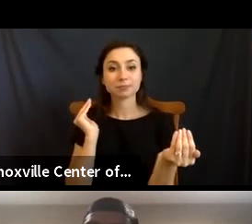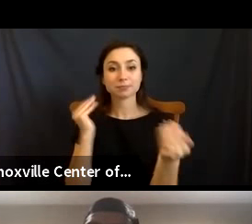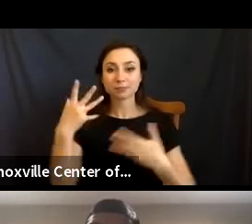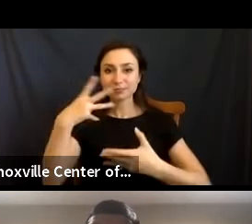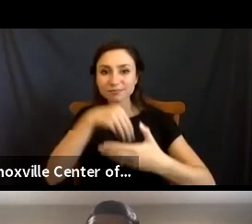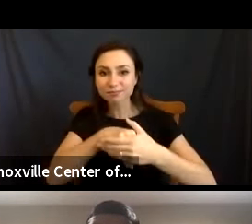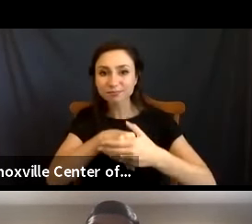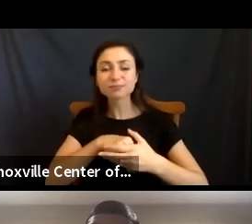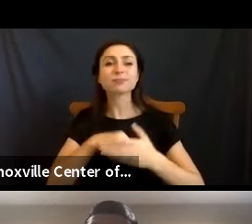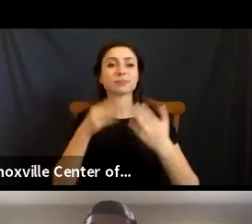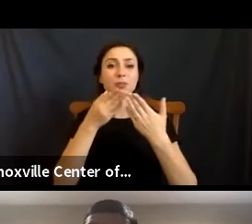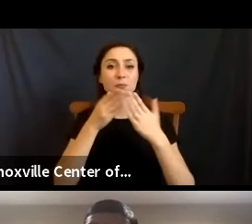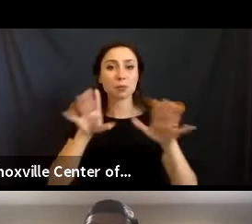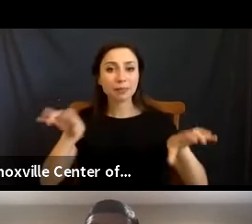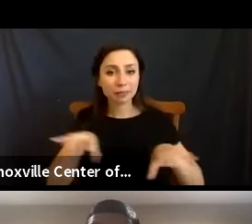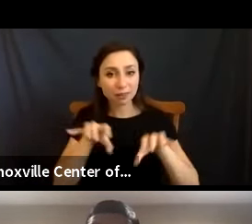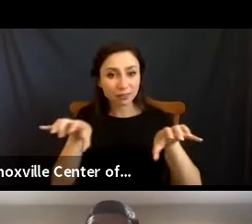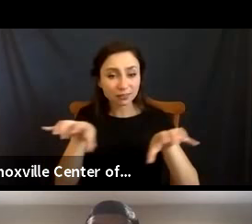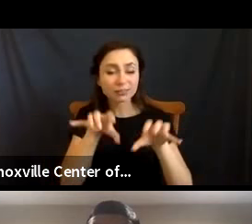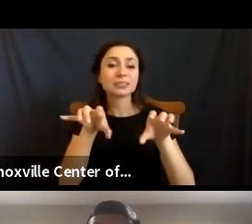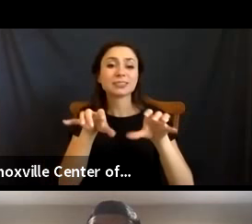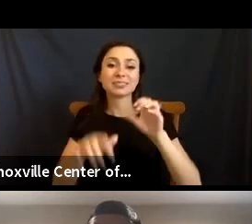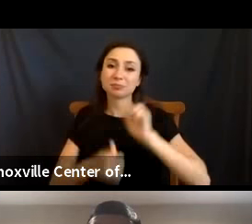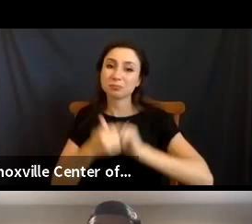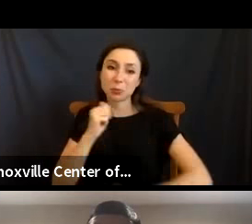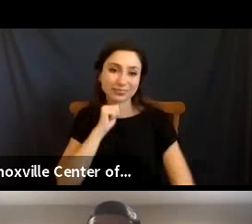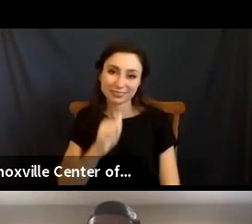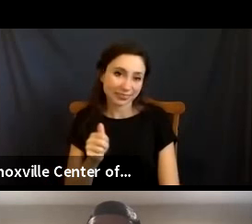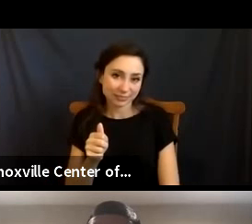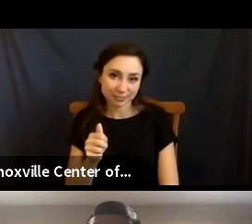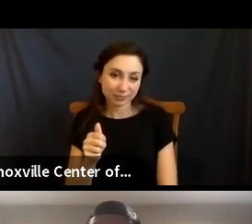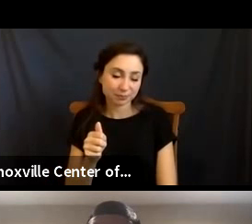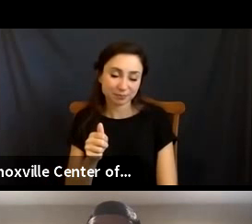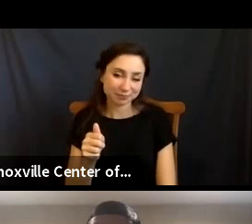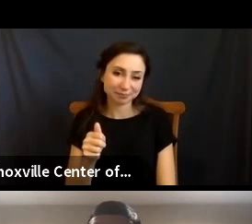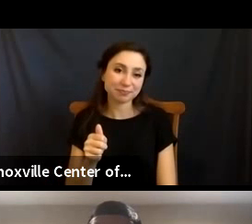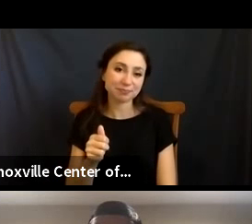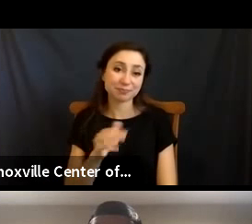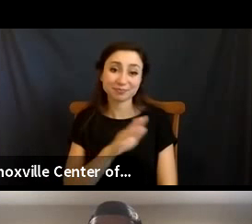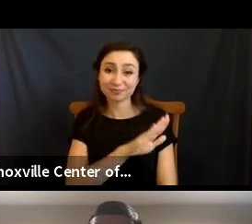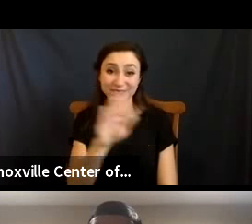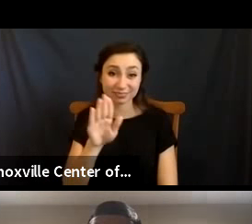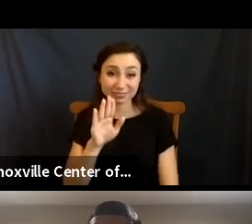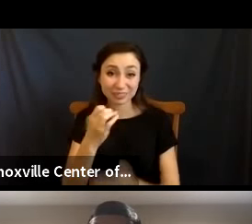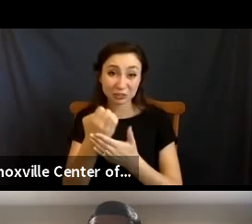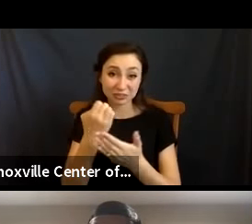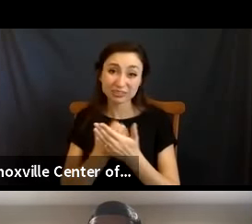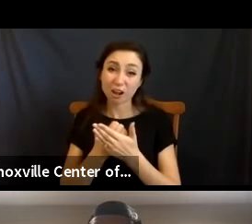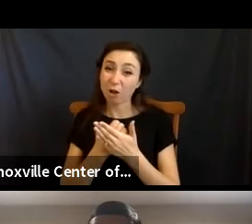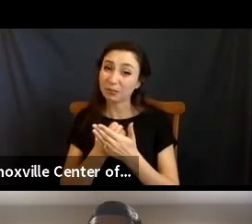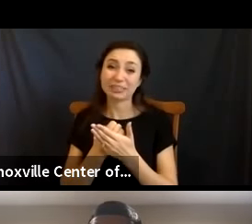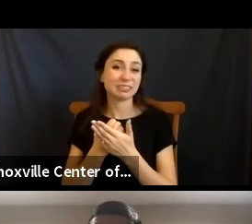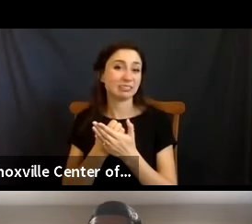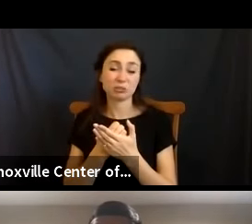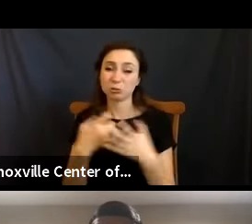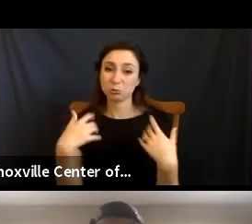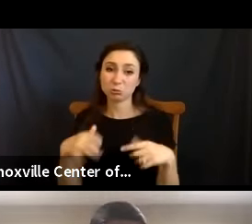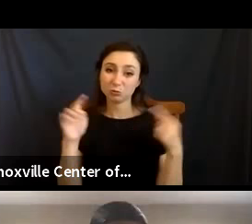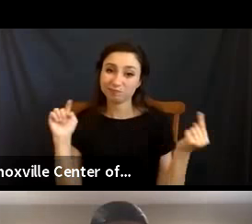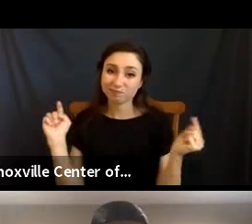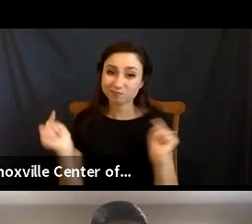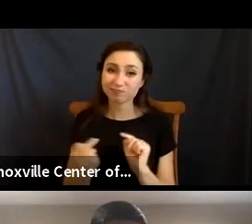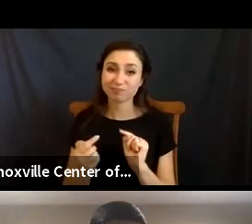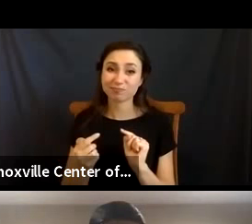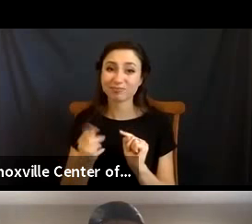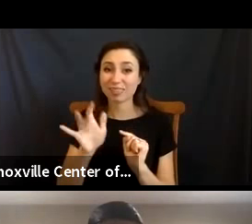engaging in public activities, the majority of them didn't. And their economy did suffer. This is from a report written that came out